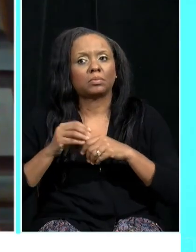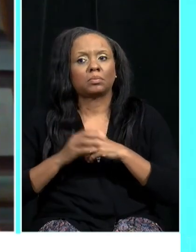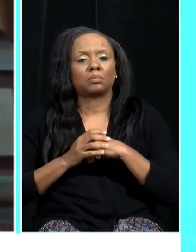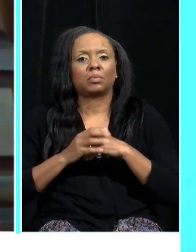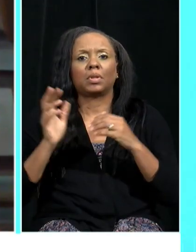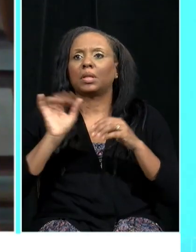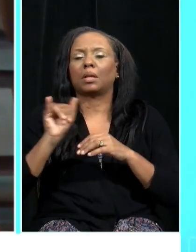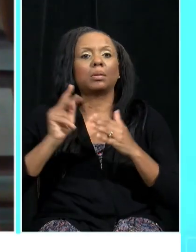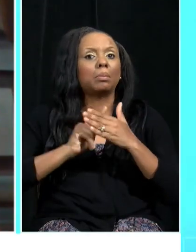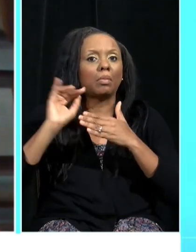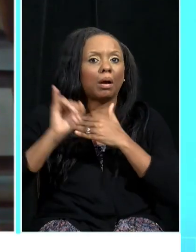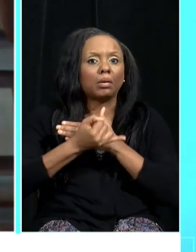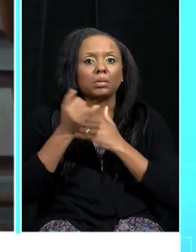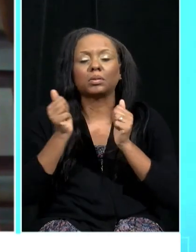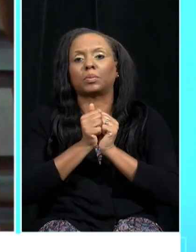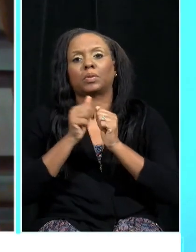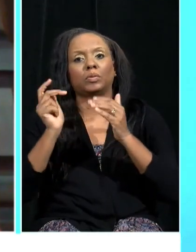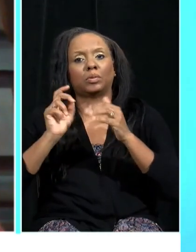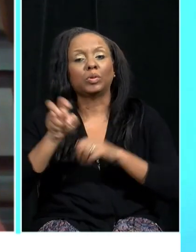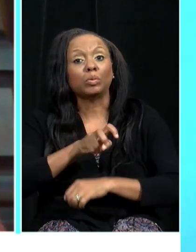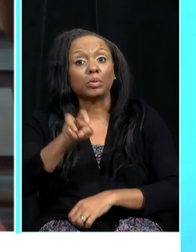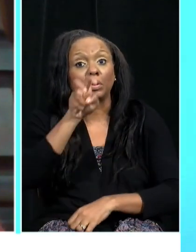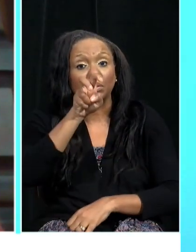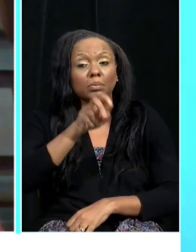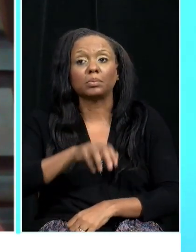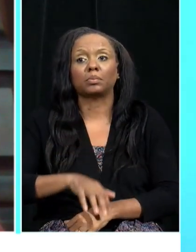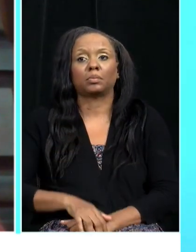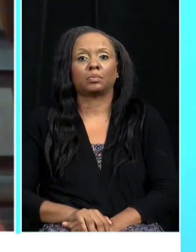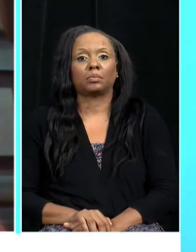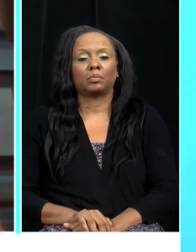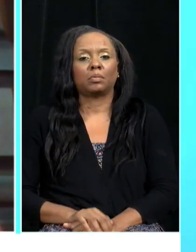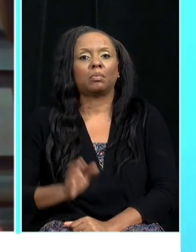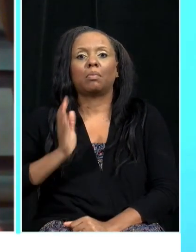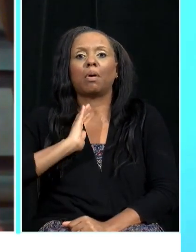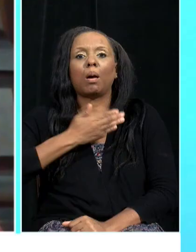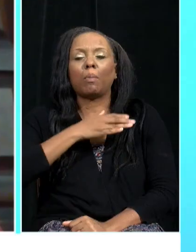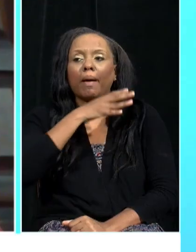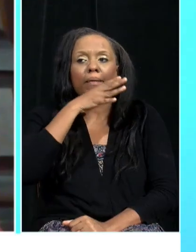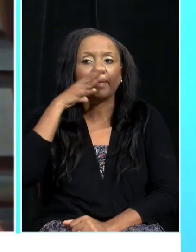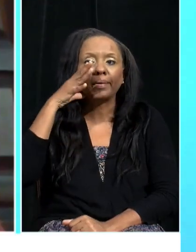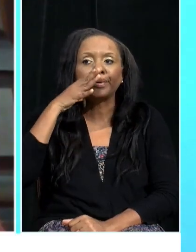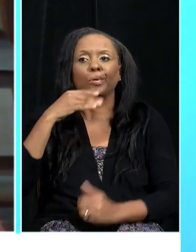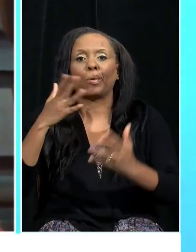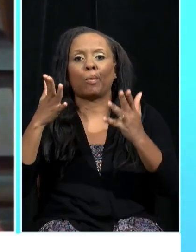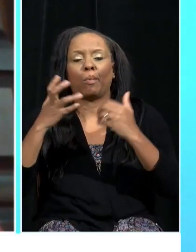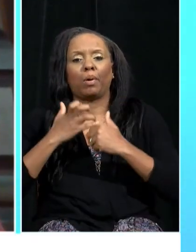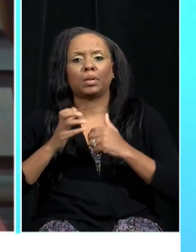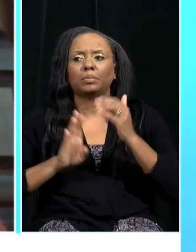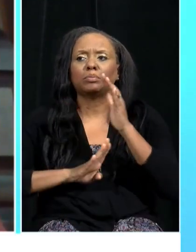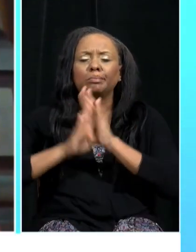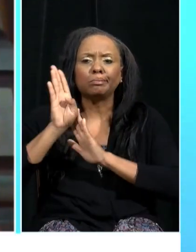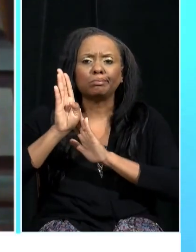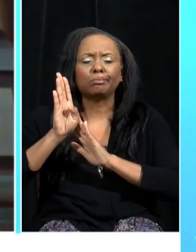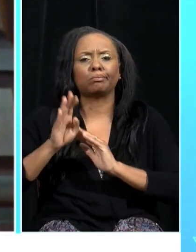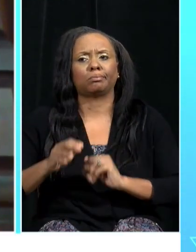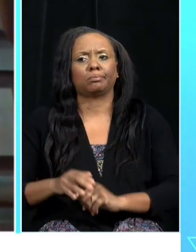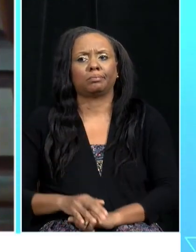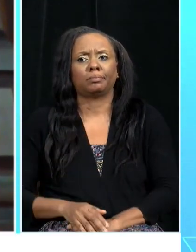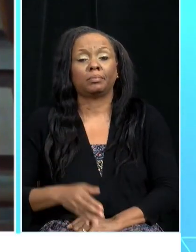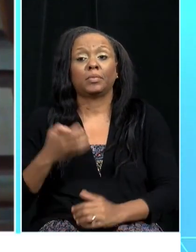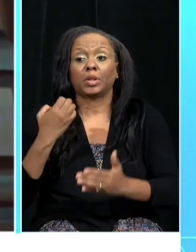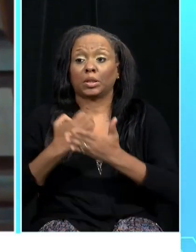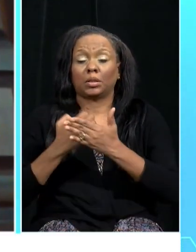projects in tourism and get our agricultural sector and all the various sectors going. The economy